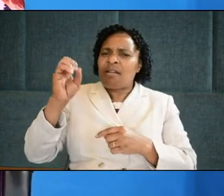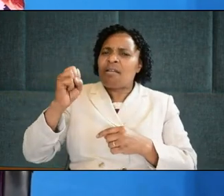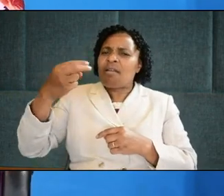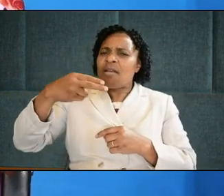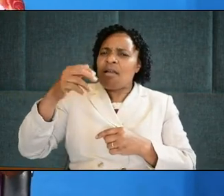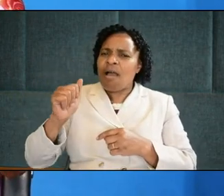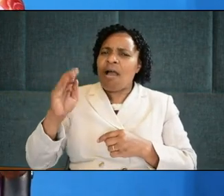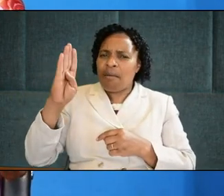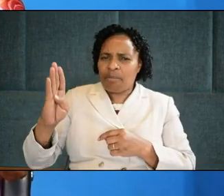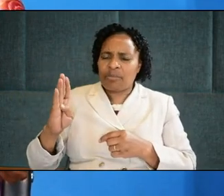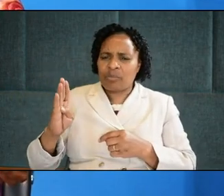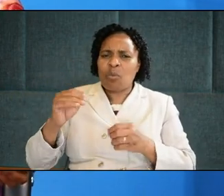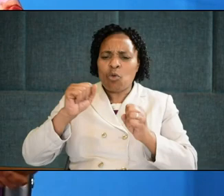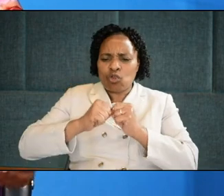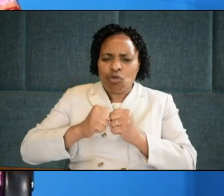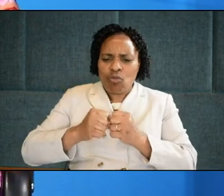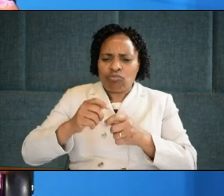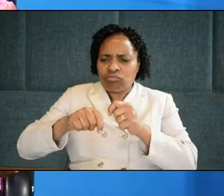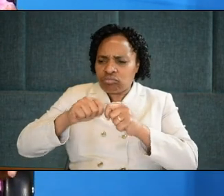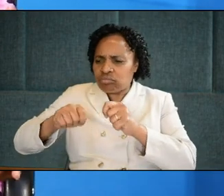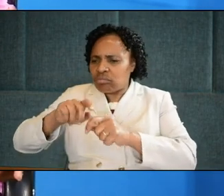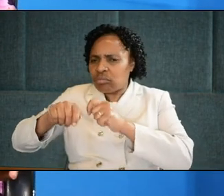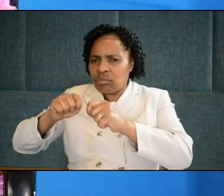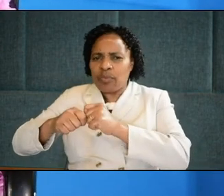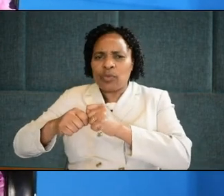scarlet cord on her window and